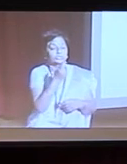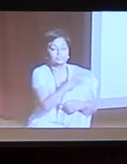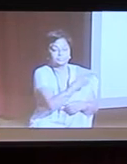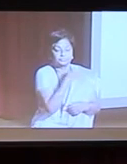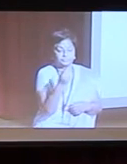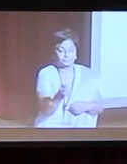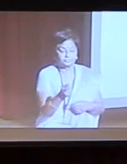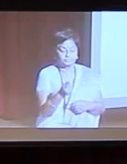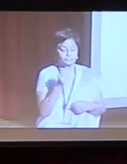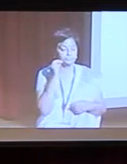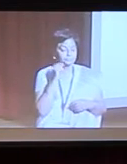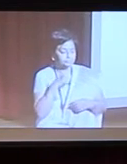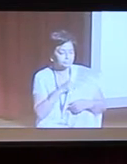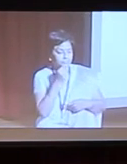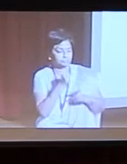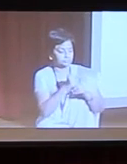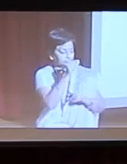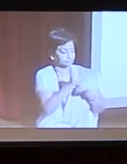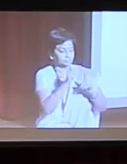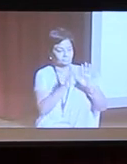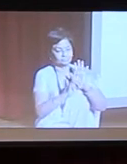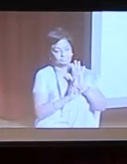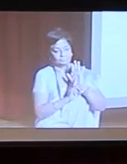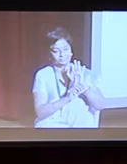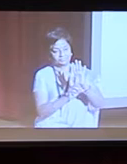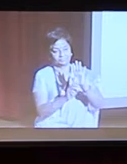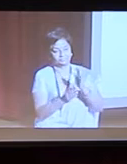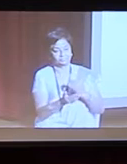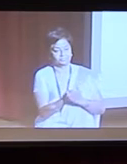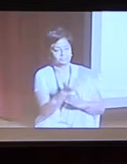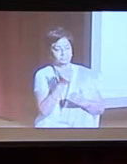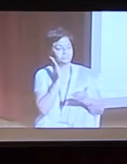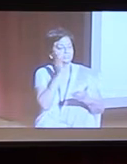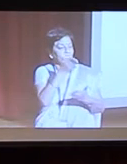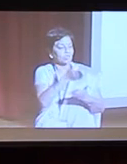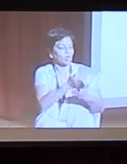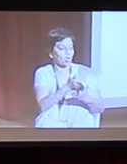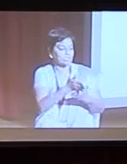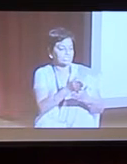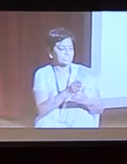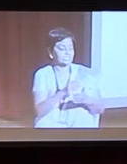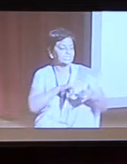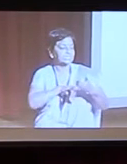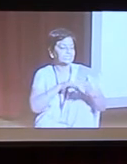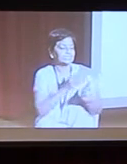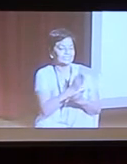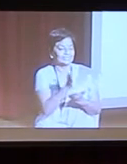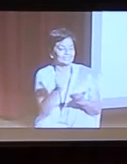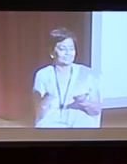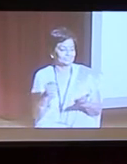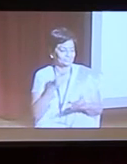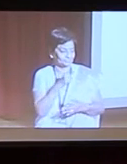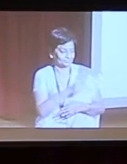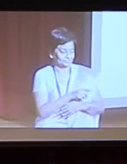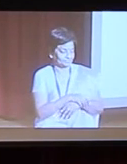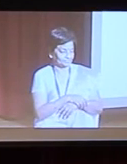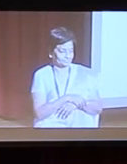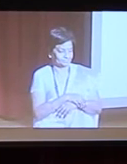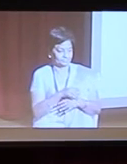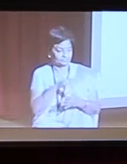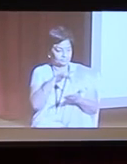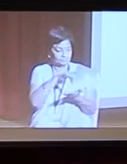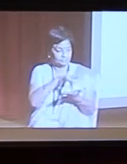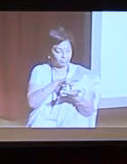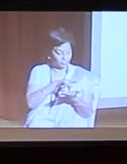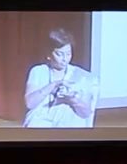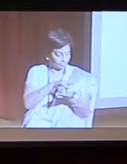the explorer should first understand the concept of a cross-section. Otherwise, the same diagram